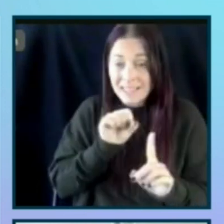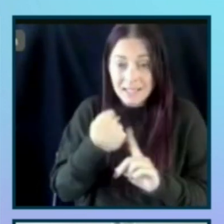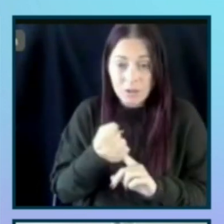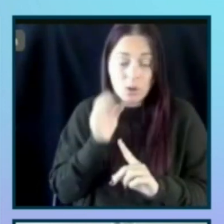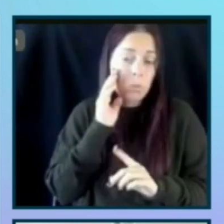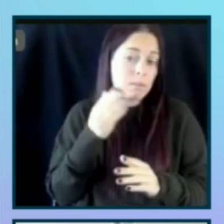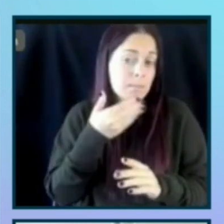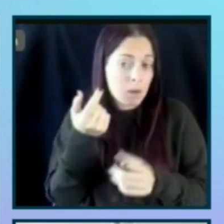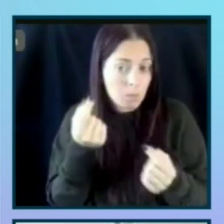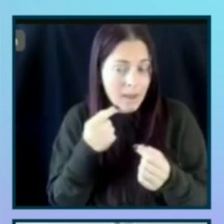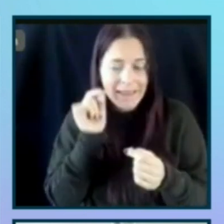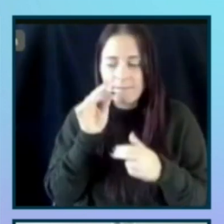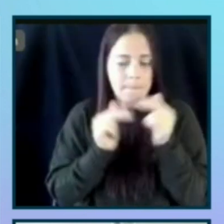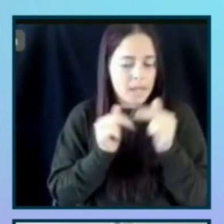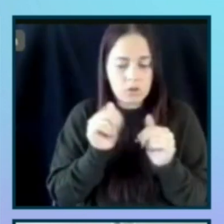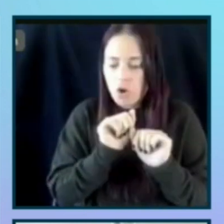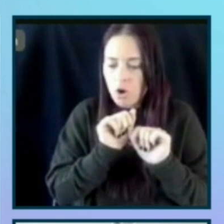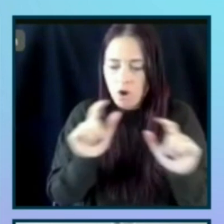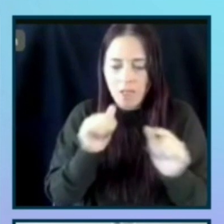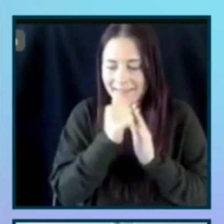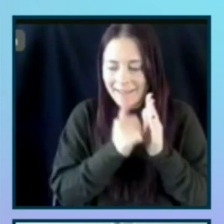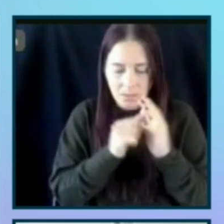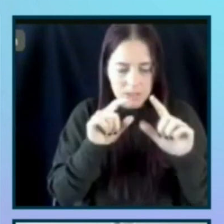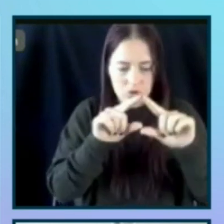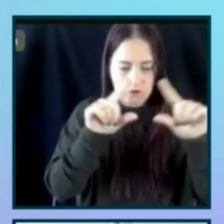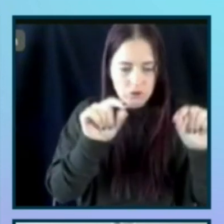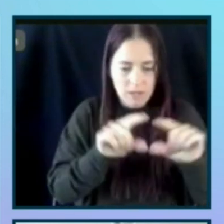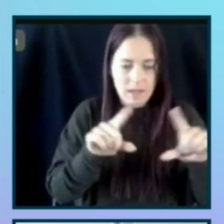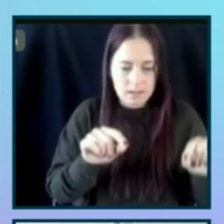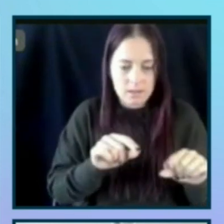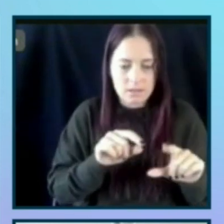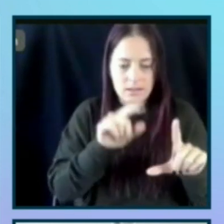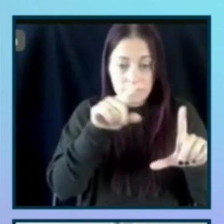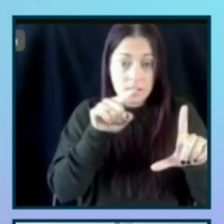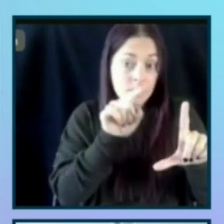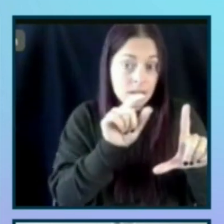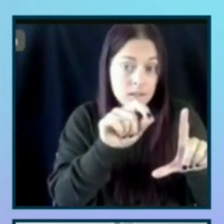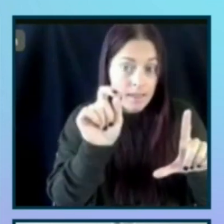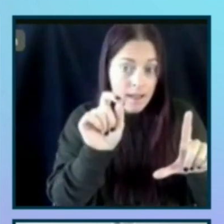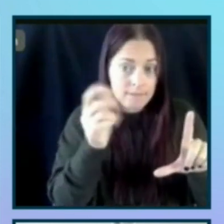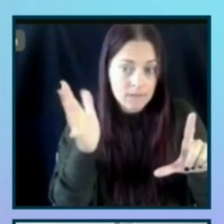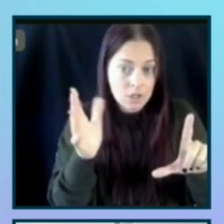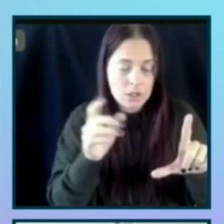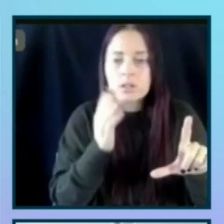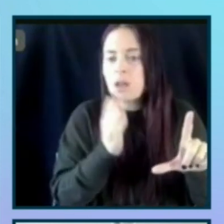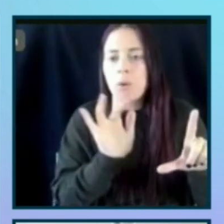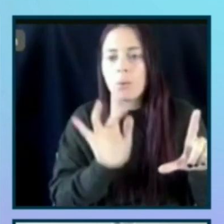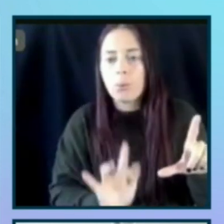better if we built all of the accounts as checkboxes and just had some that were selected and some that were unselected.